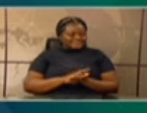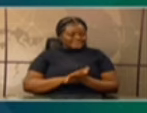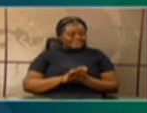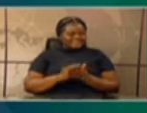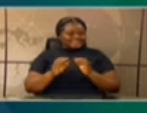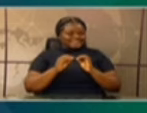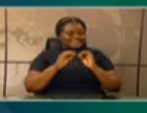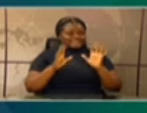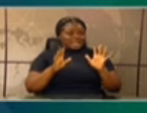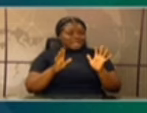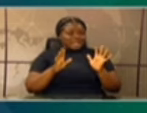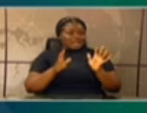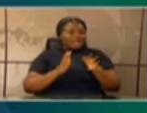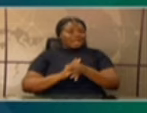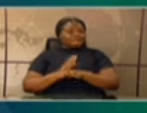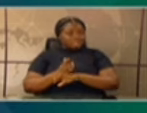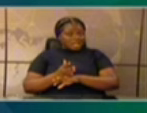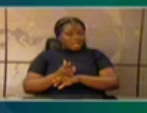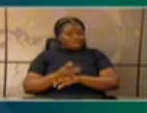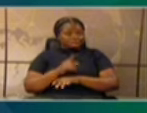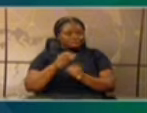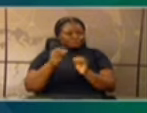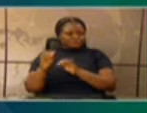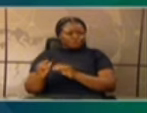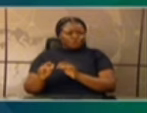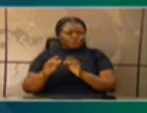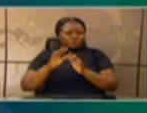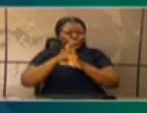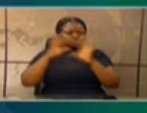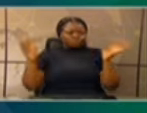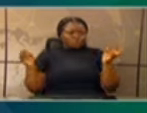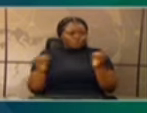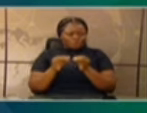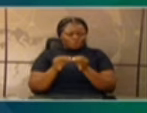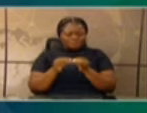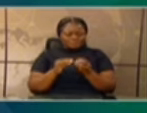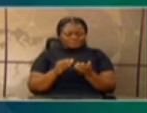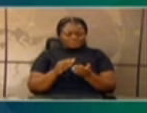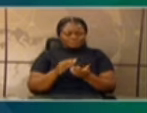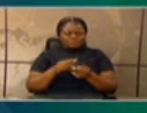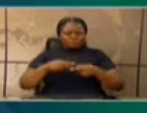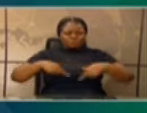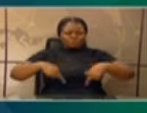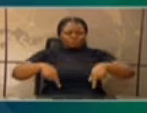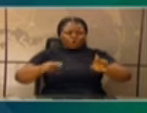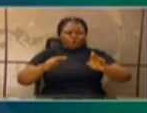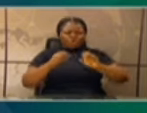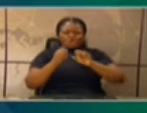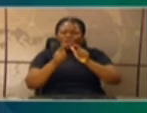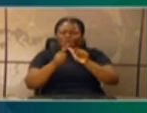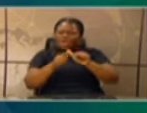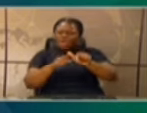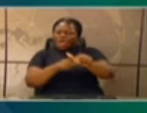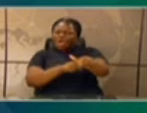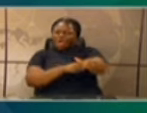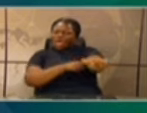Would you are quasi hobe total interregional road length? Germany